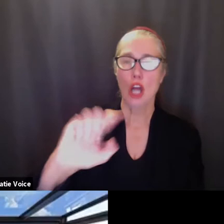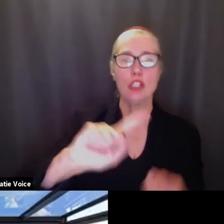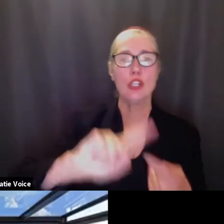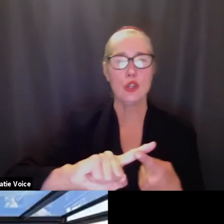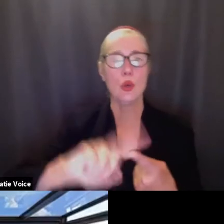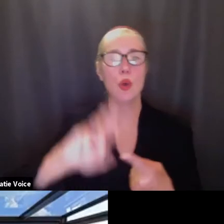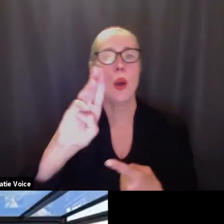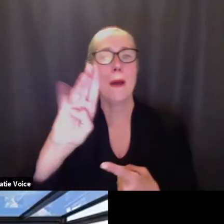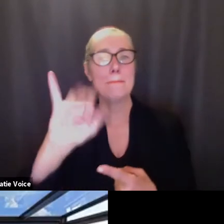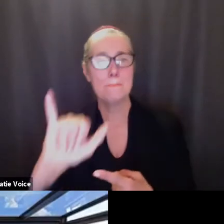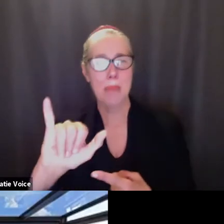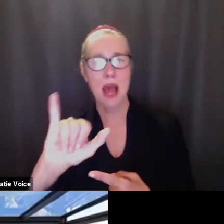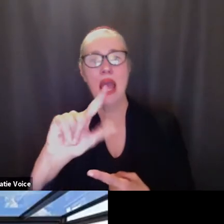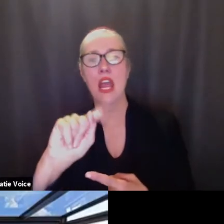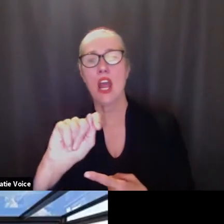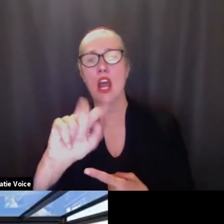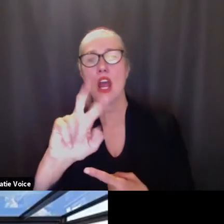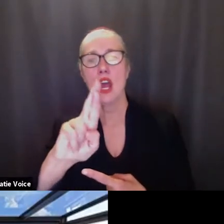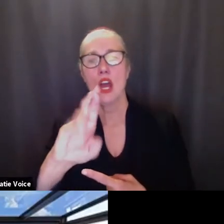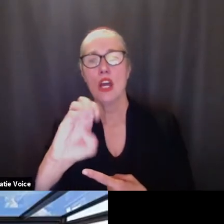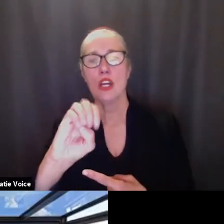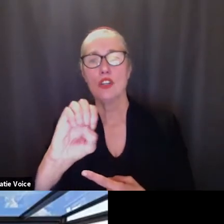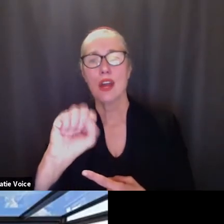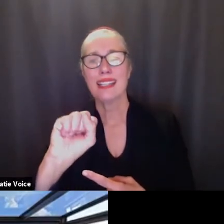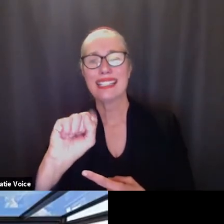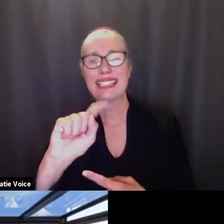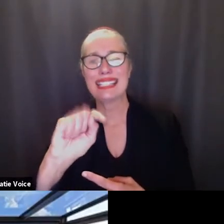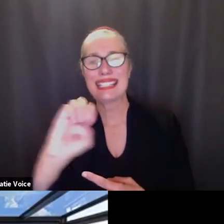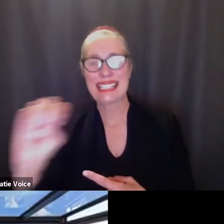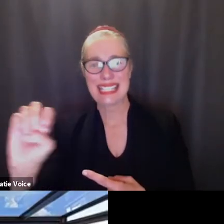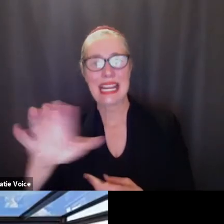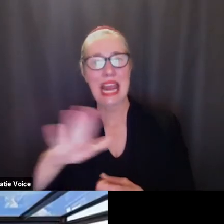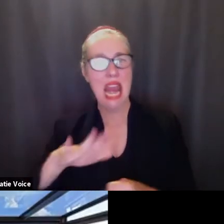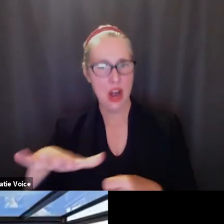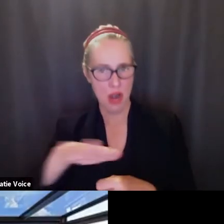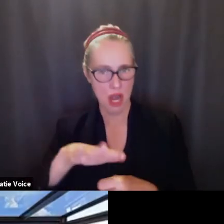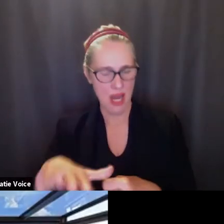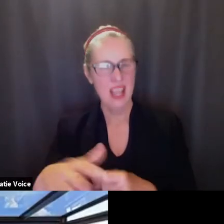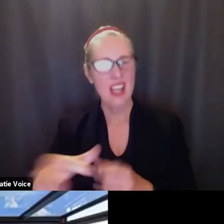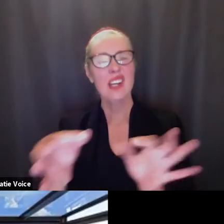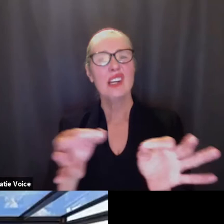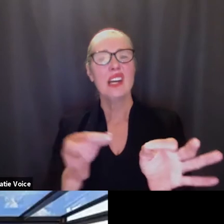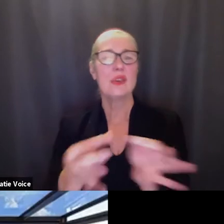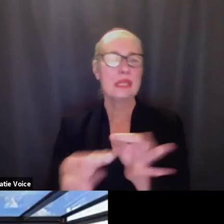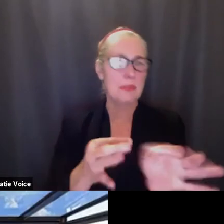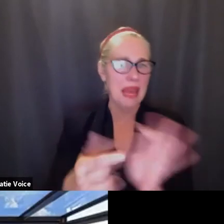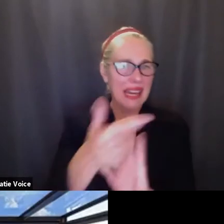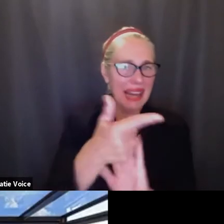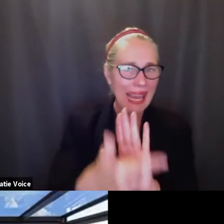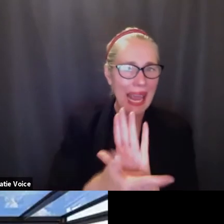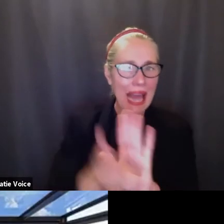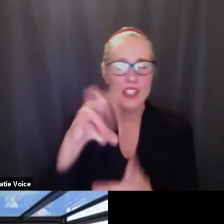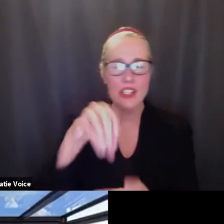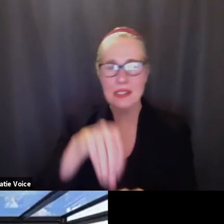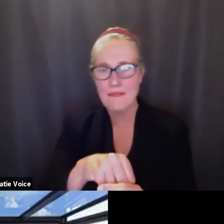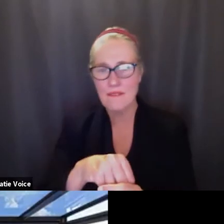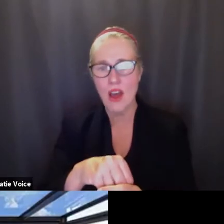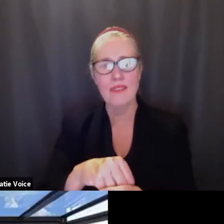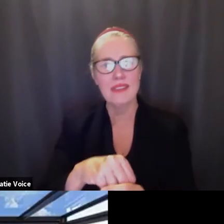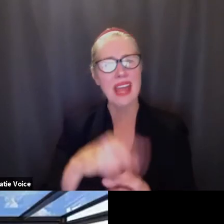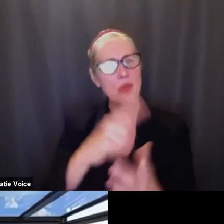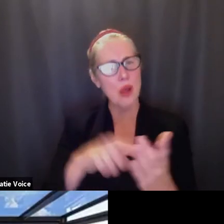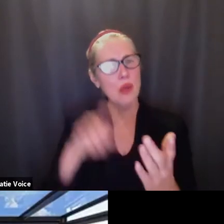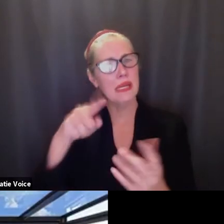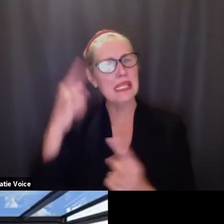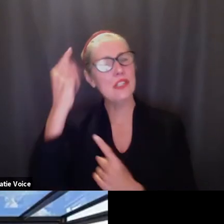about the legality around um what's involved and also just things to consider